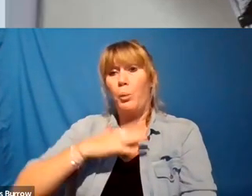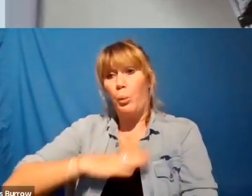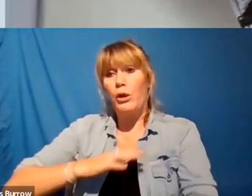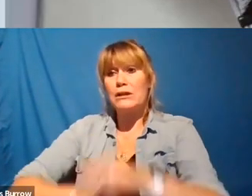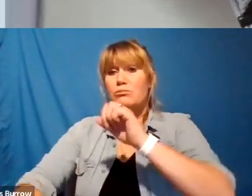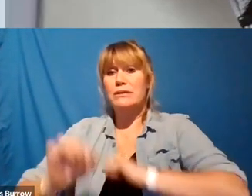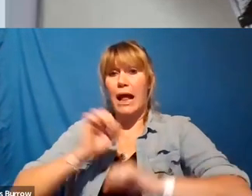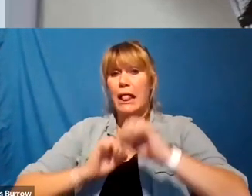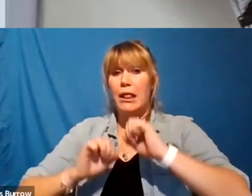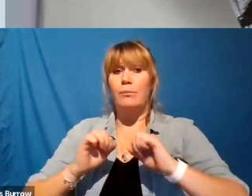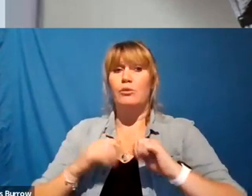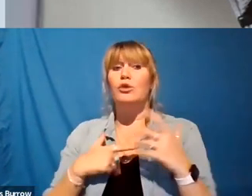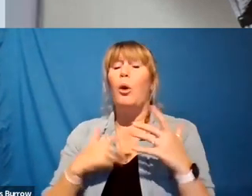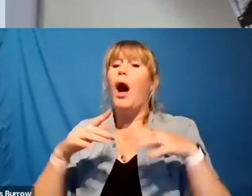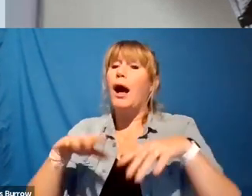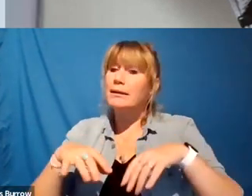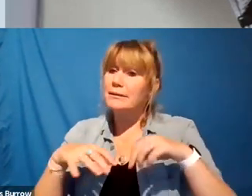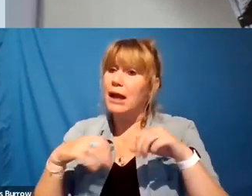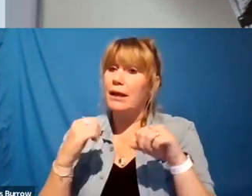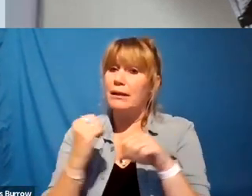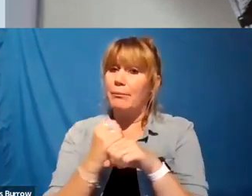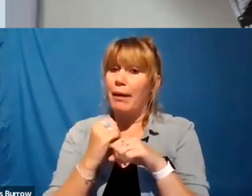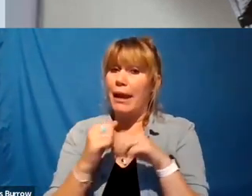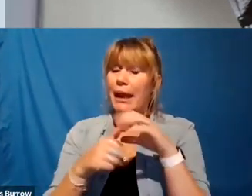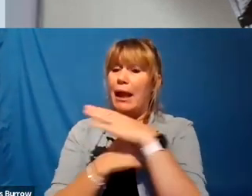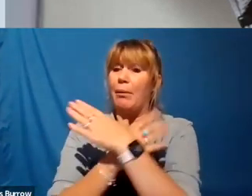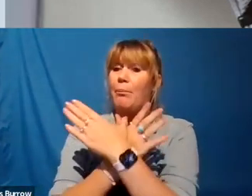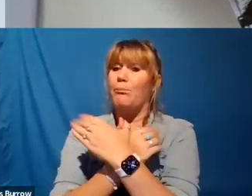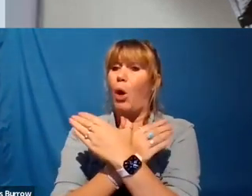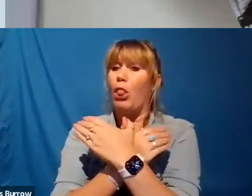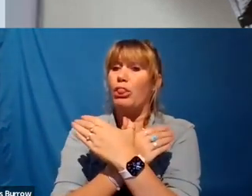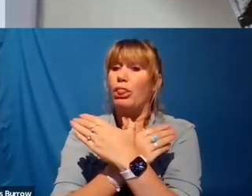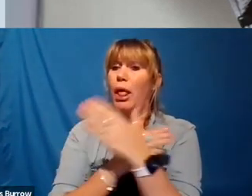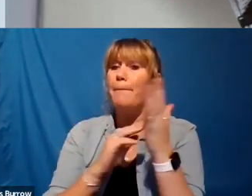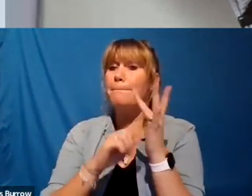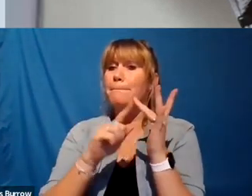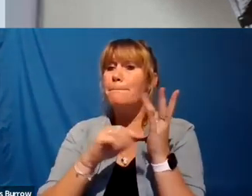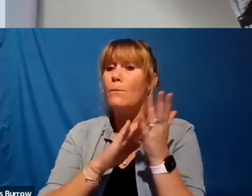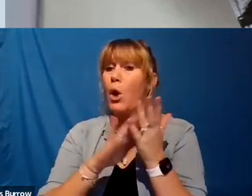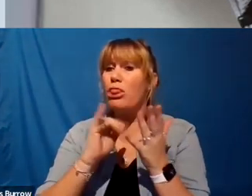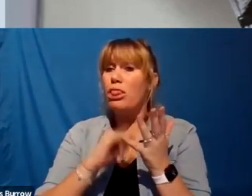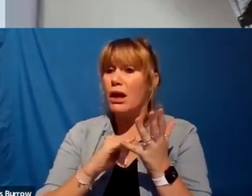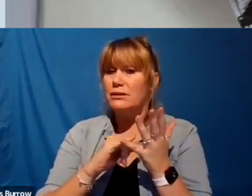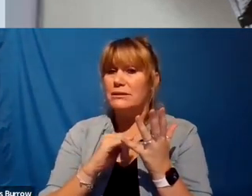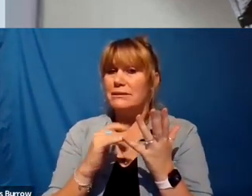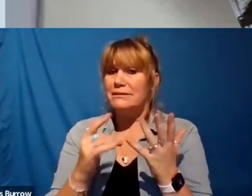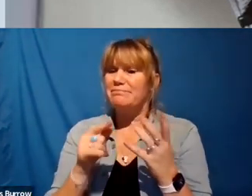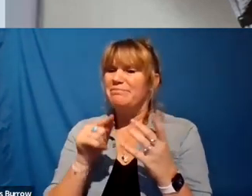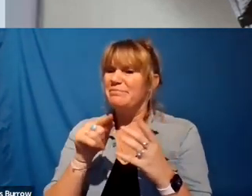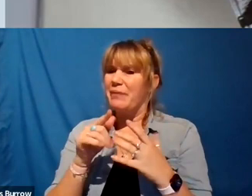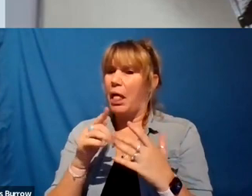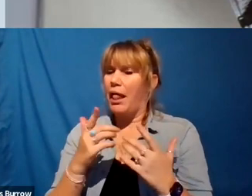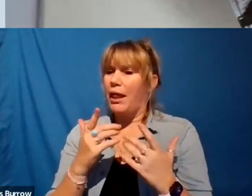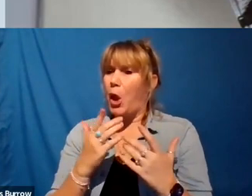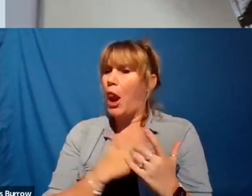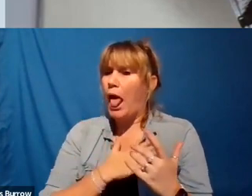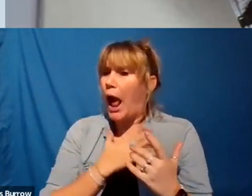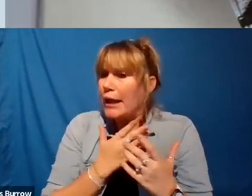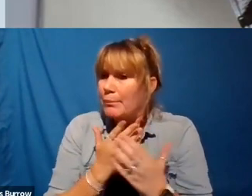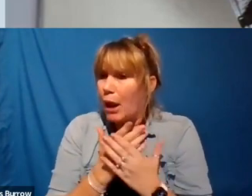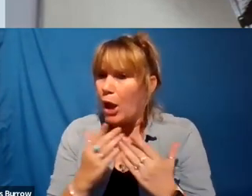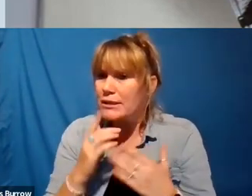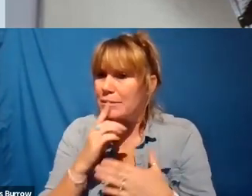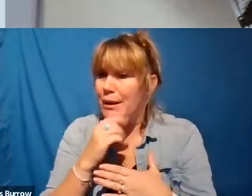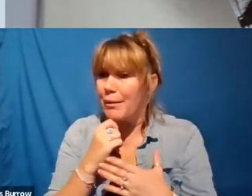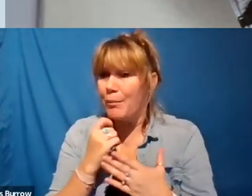moths, you know, the unloved cousins of butterflies. But they're so incredibly beautiful and